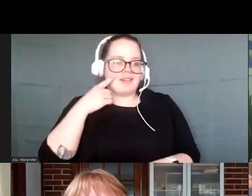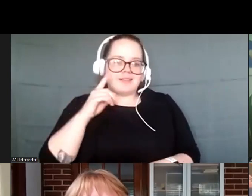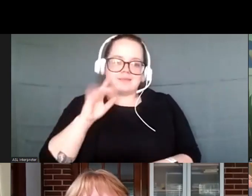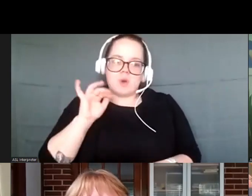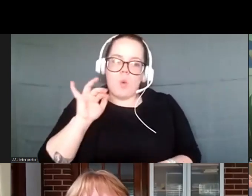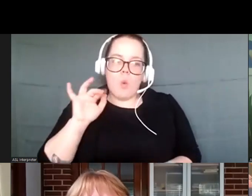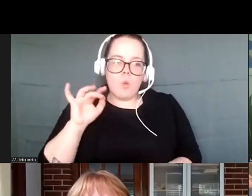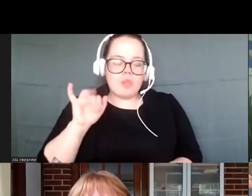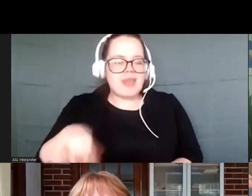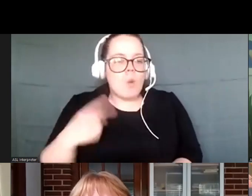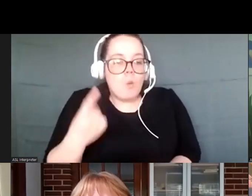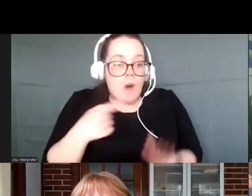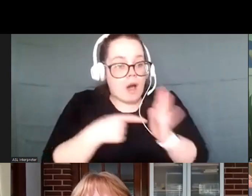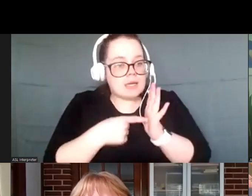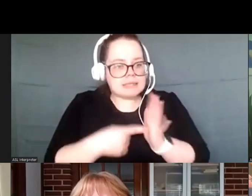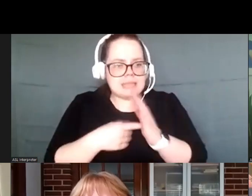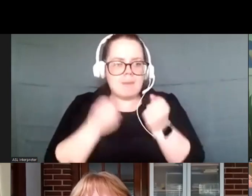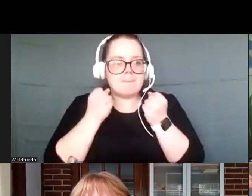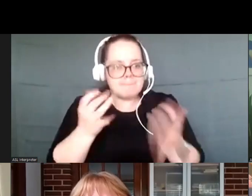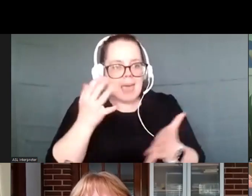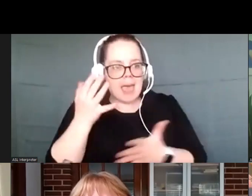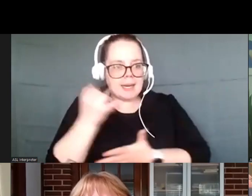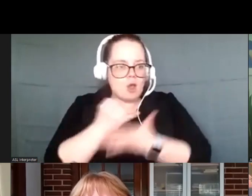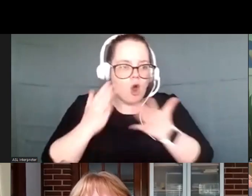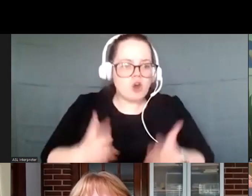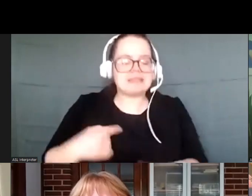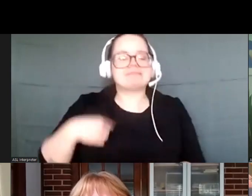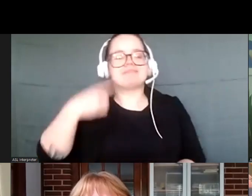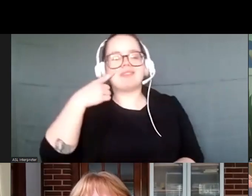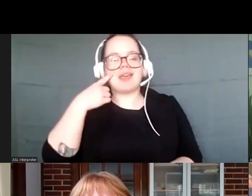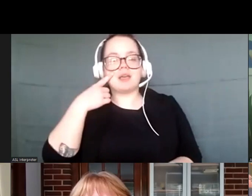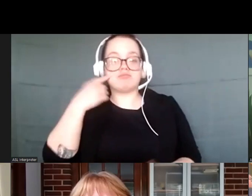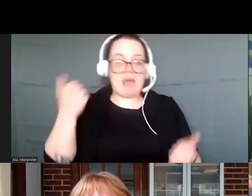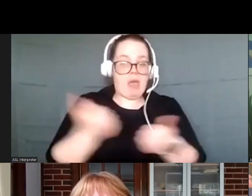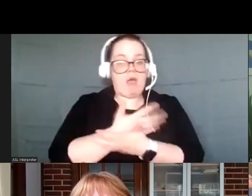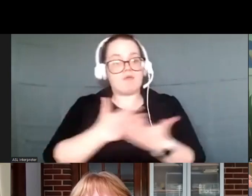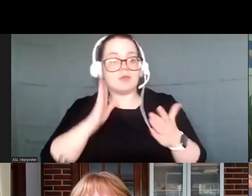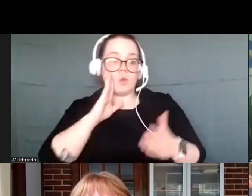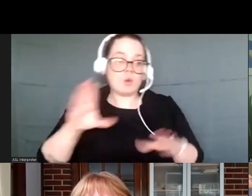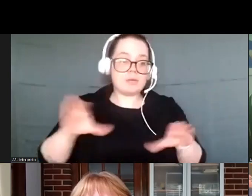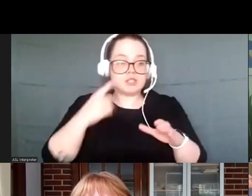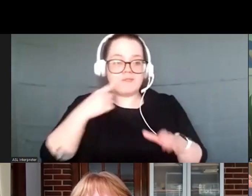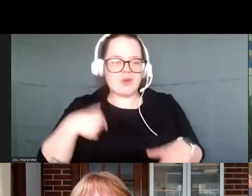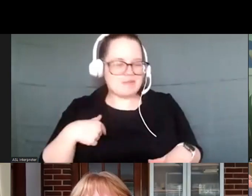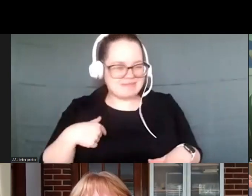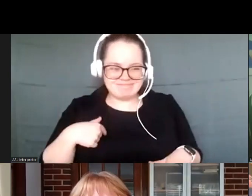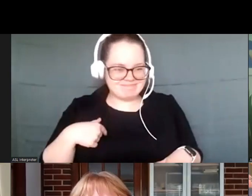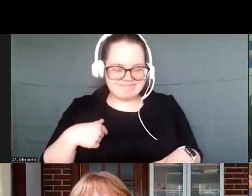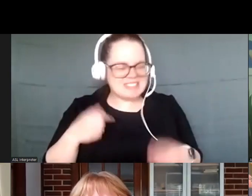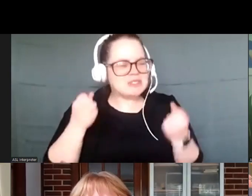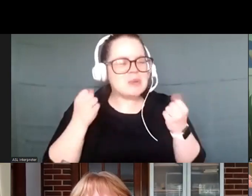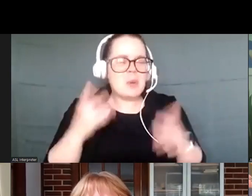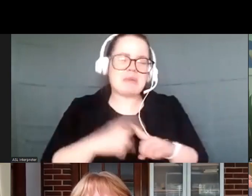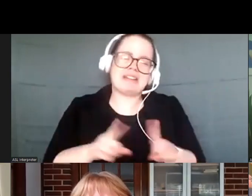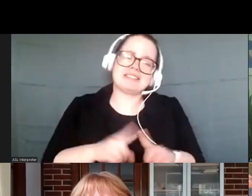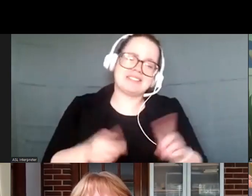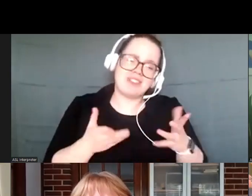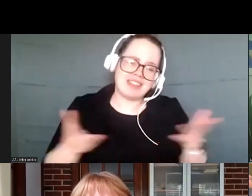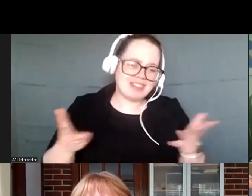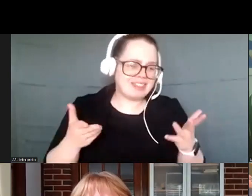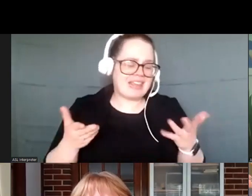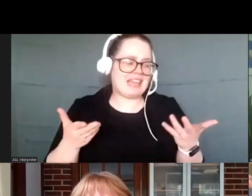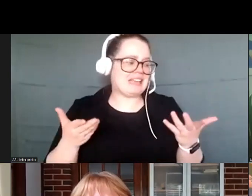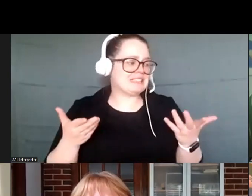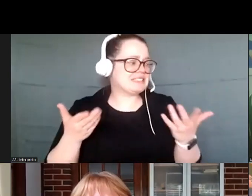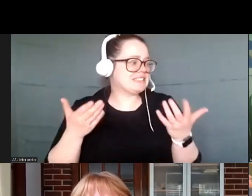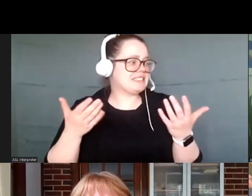things that a lot of artists think that, everything's going to be done for them. But there's so many things that, in this climate